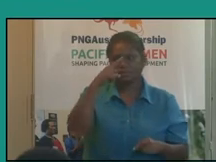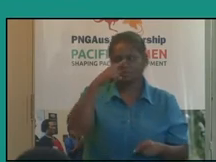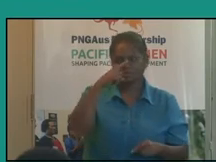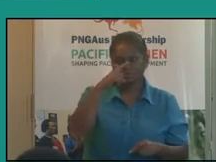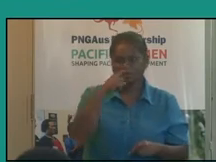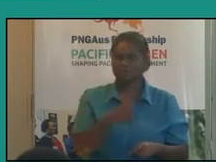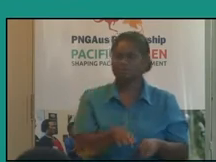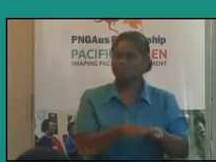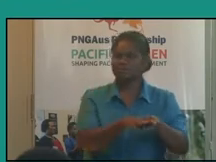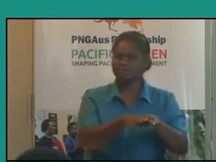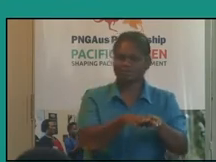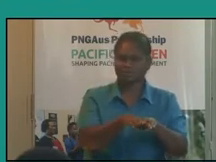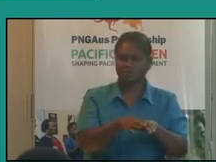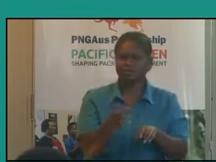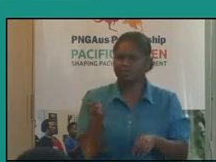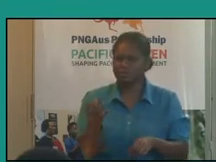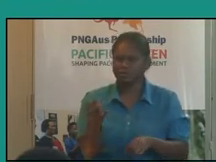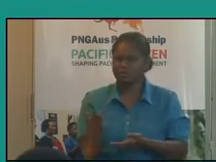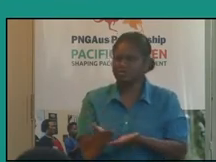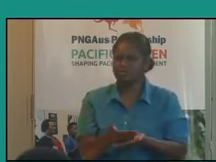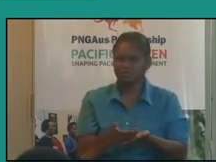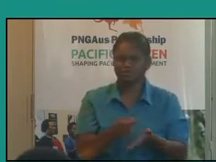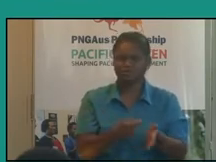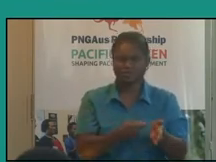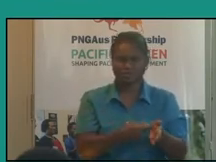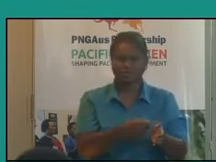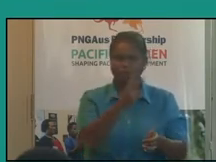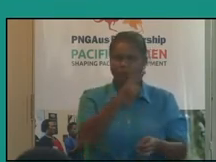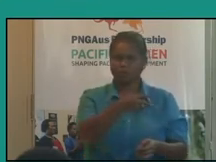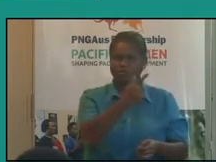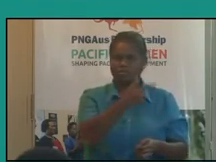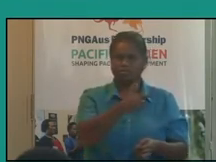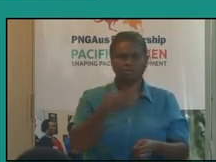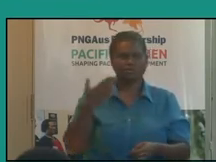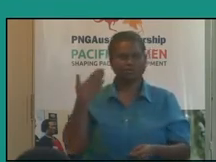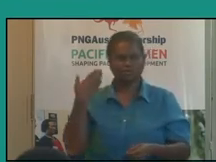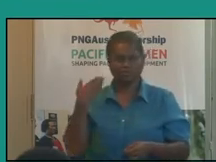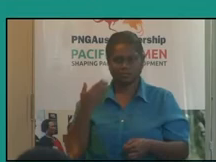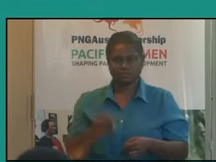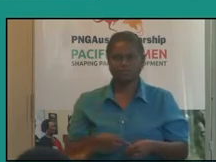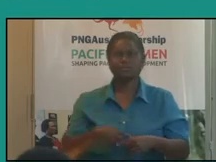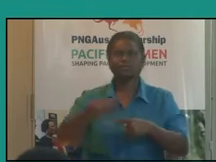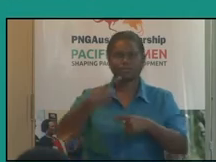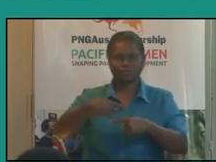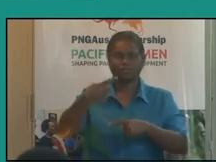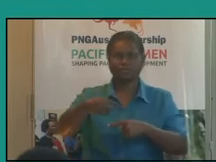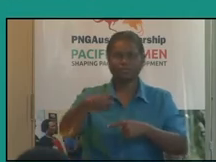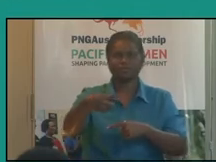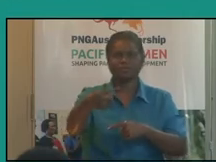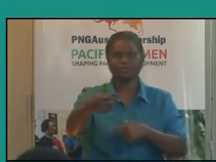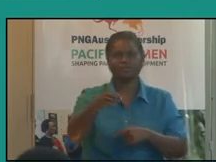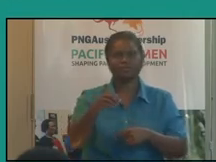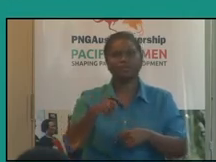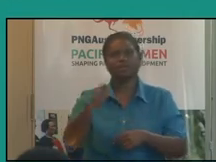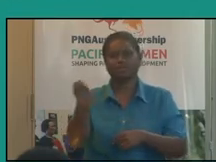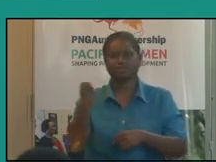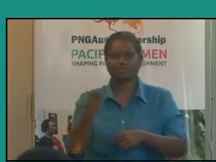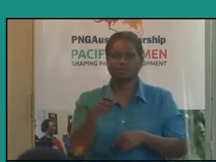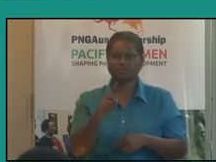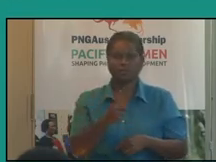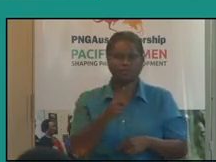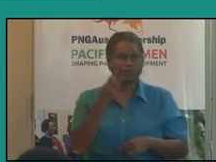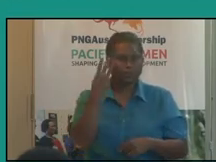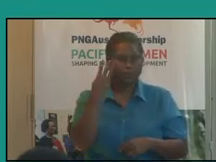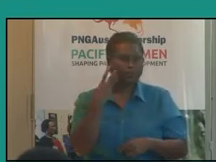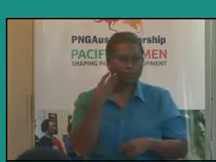race. So it is quite a difficult situation for a woman. In terms of contributions that